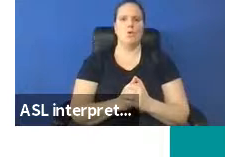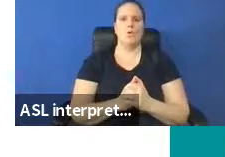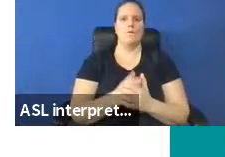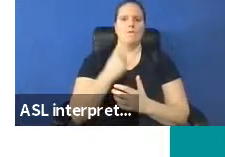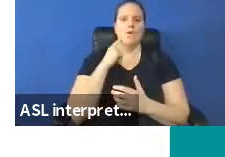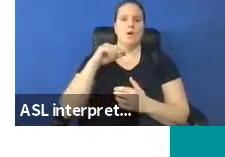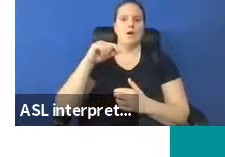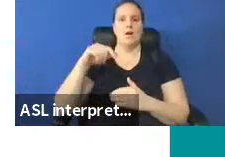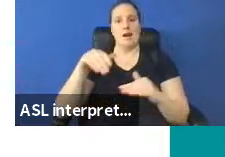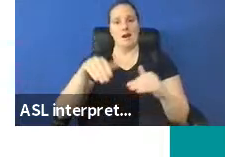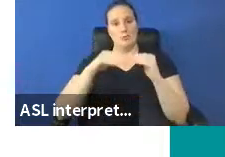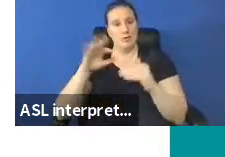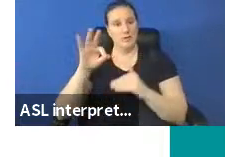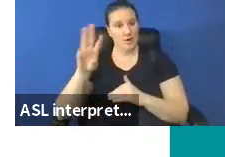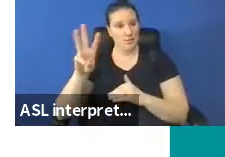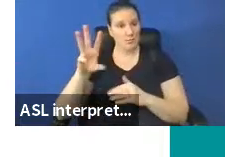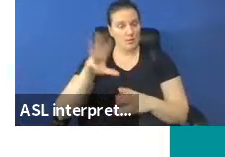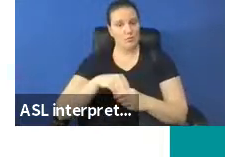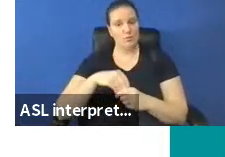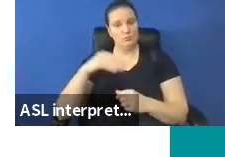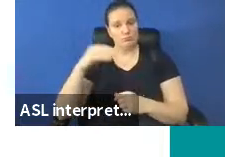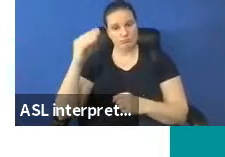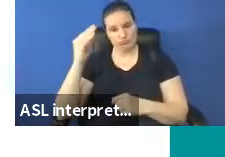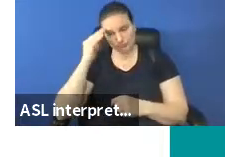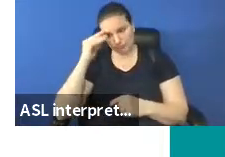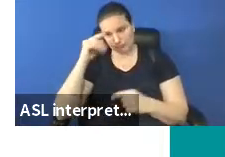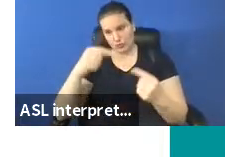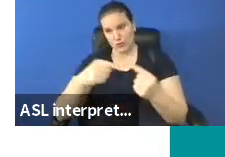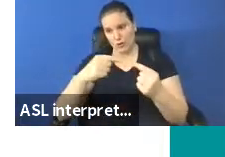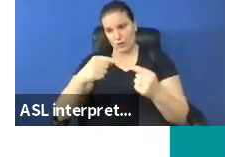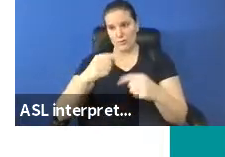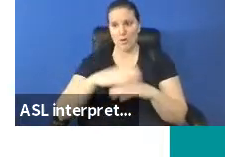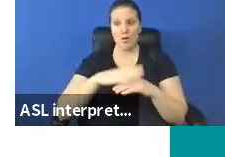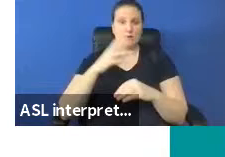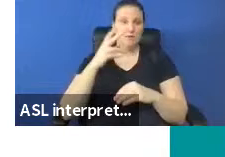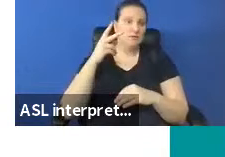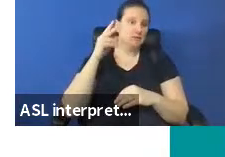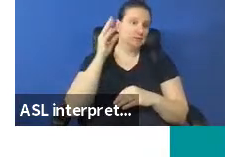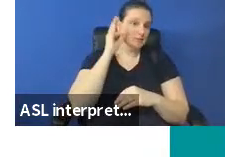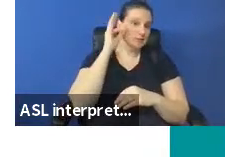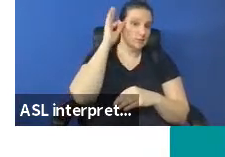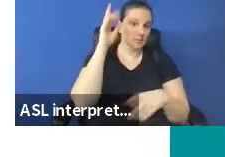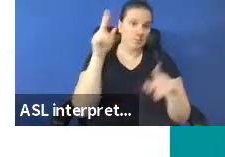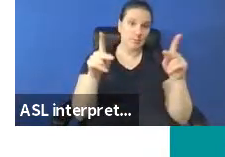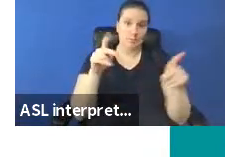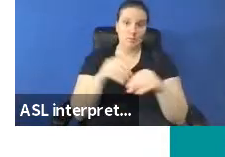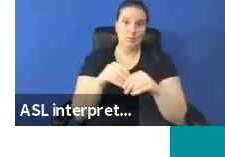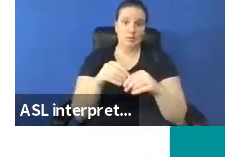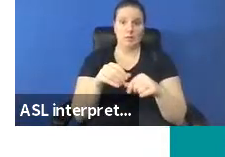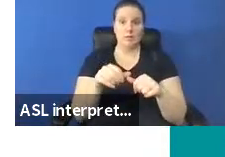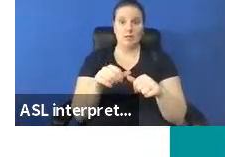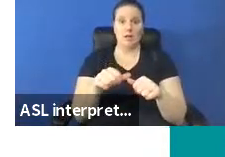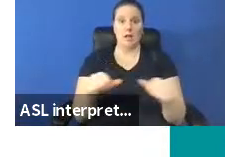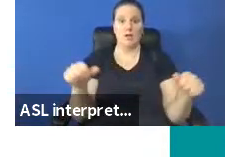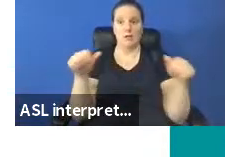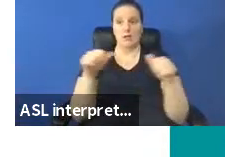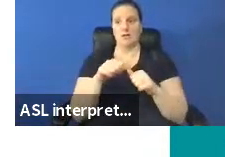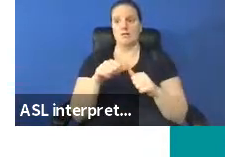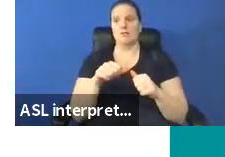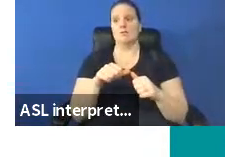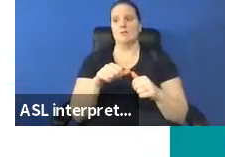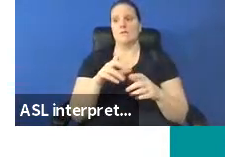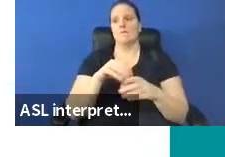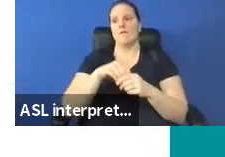equity framework include the acknowledgement of harm inflicted on Indigenous peoples in the area. That'll be developed in consultation with